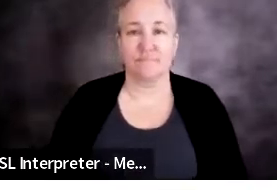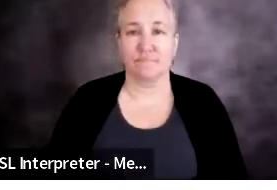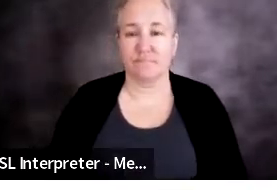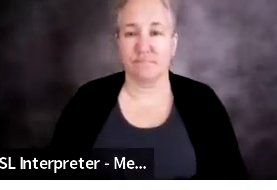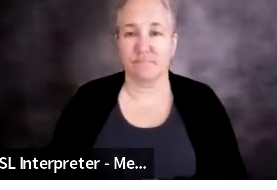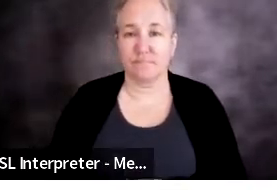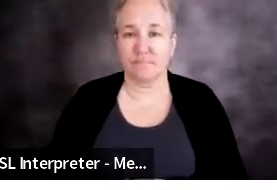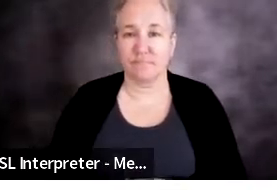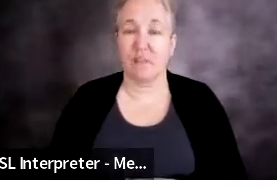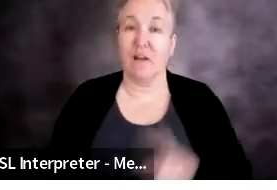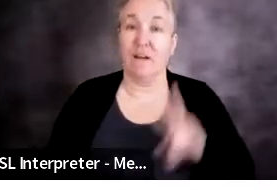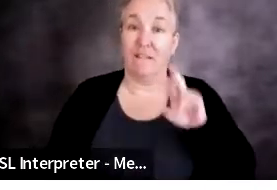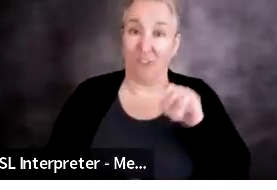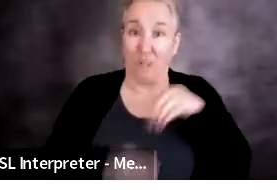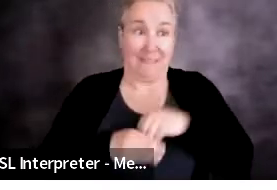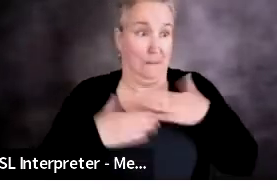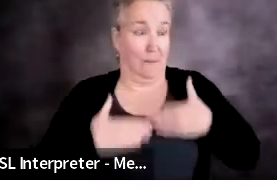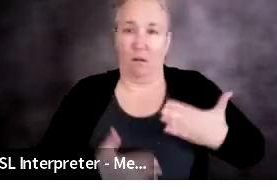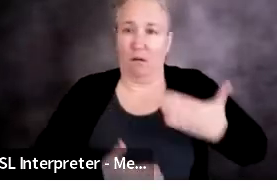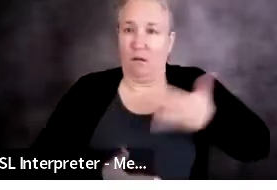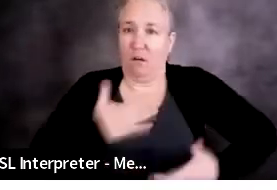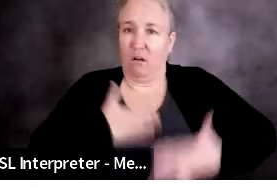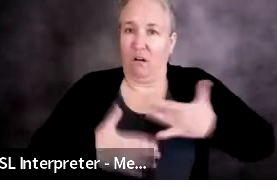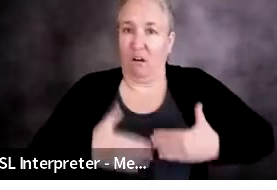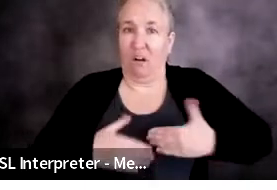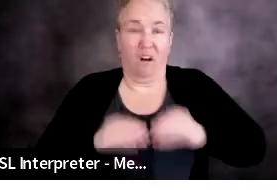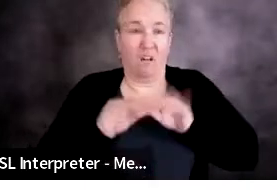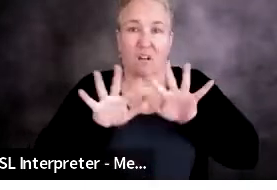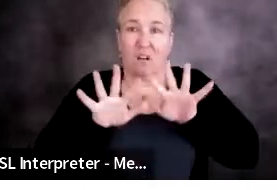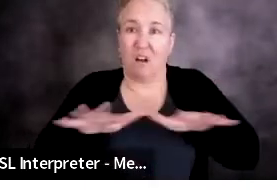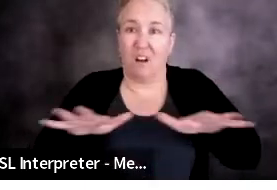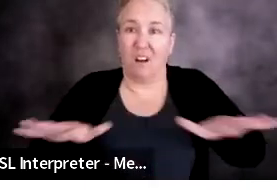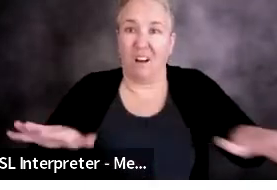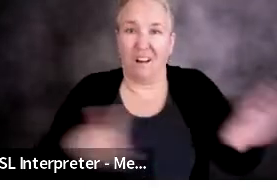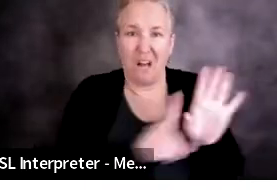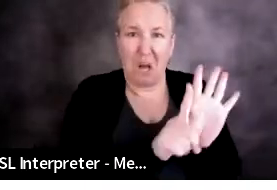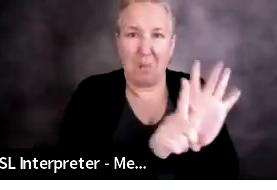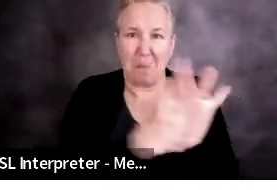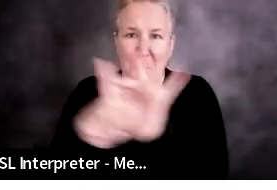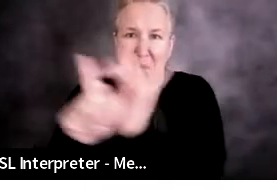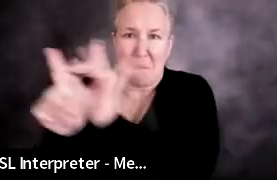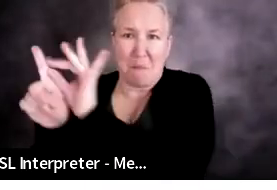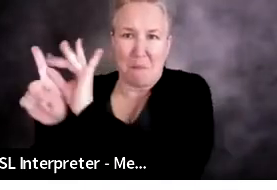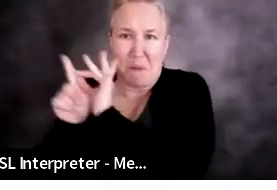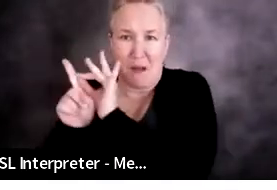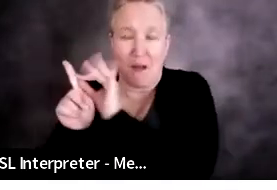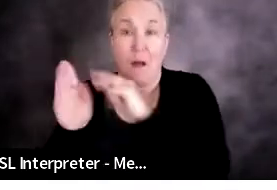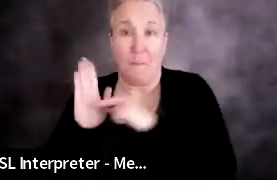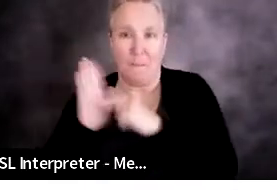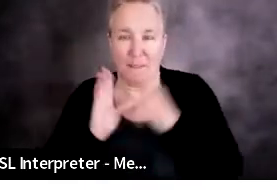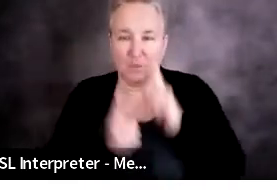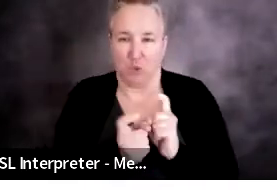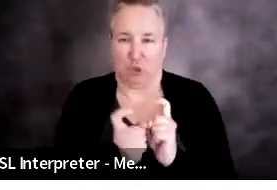virus circulates in a population of people, the more it can change and mutate.